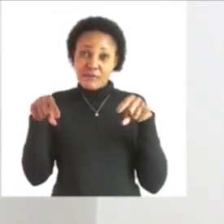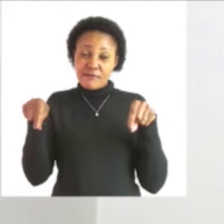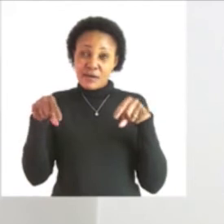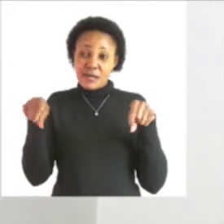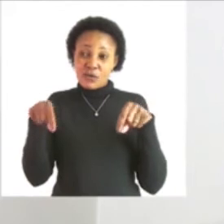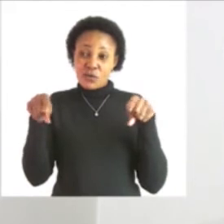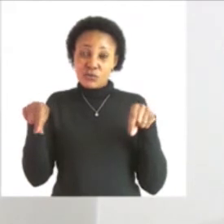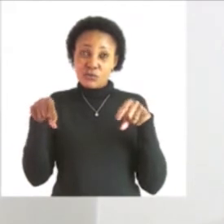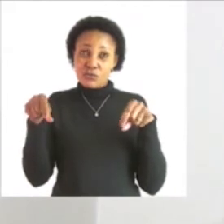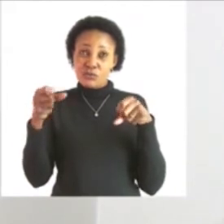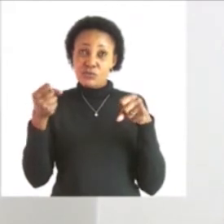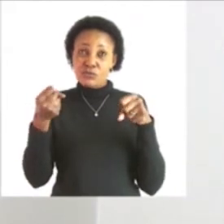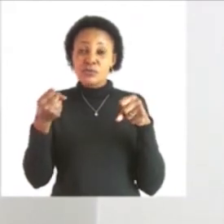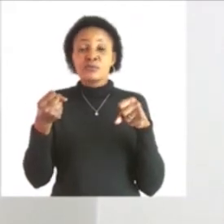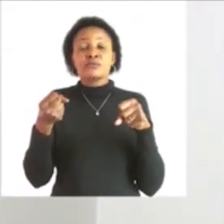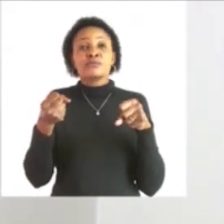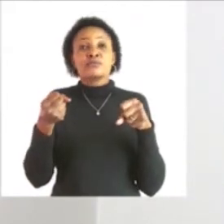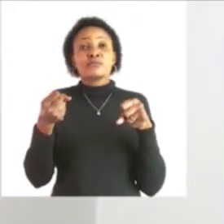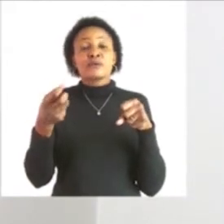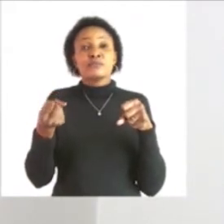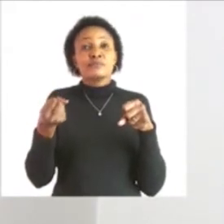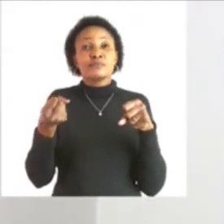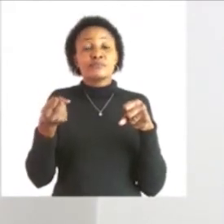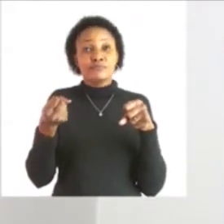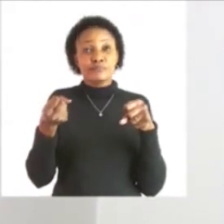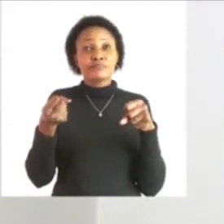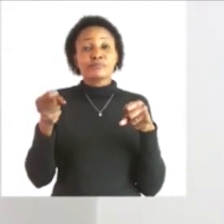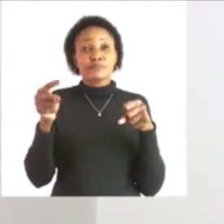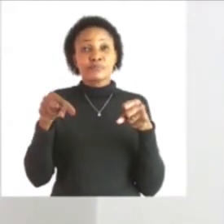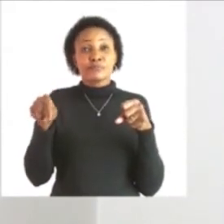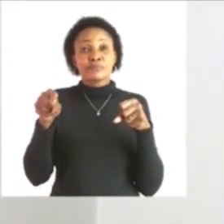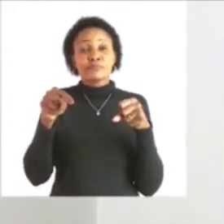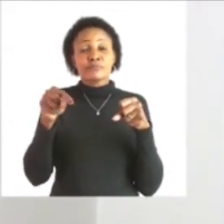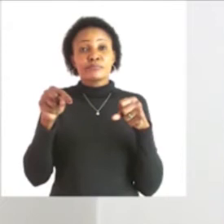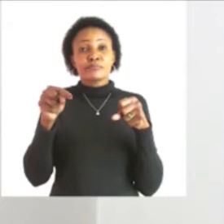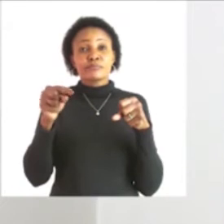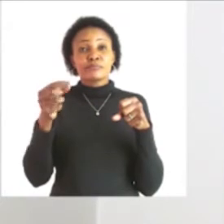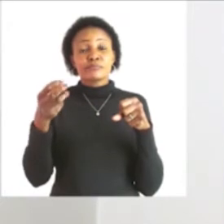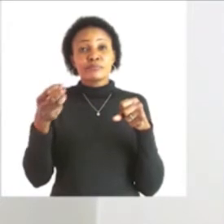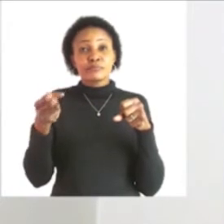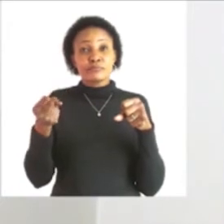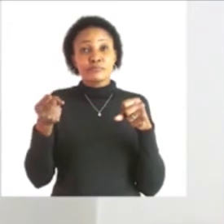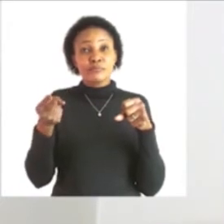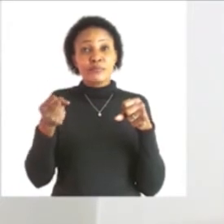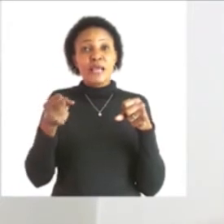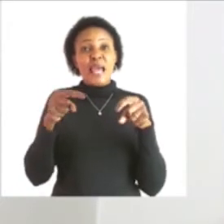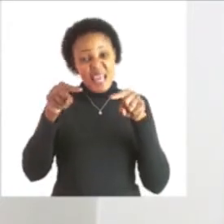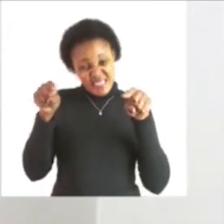has round wheels. So the adjective is round. And these wheels are